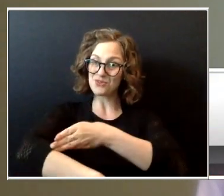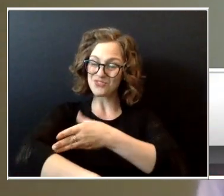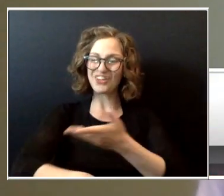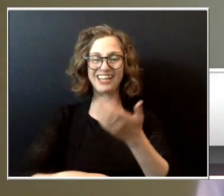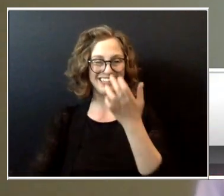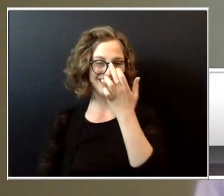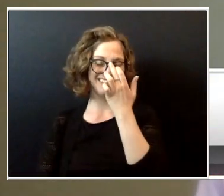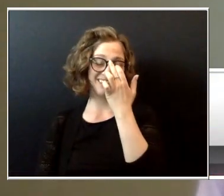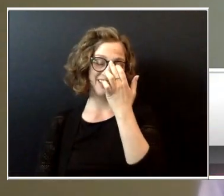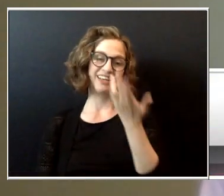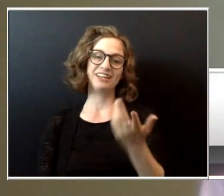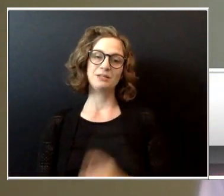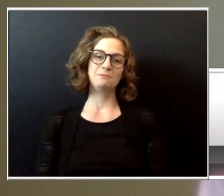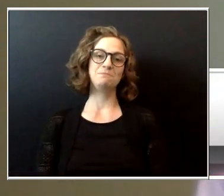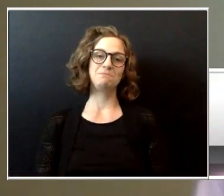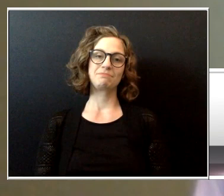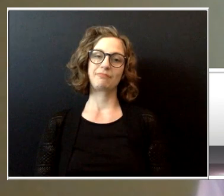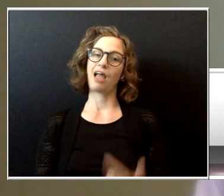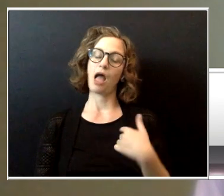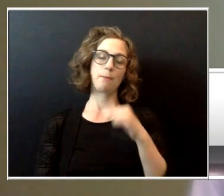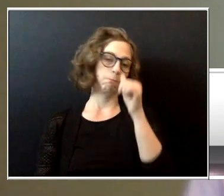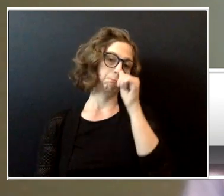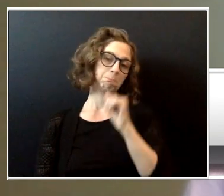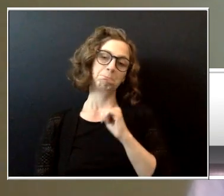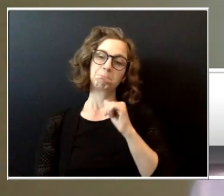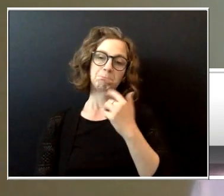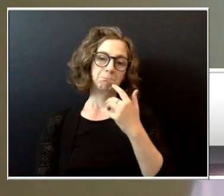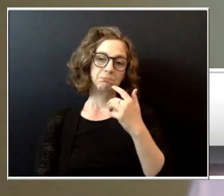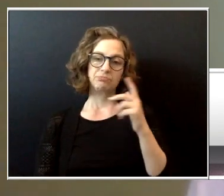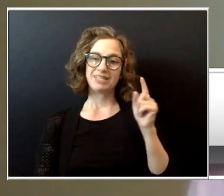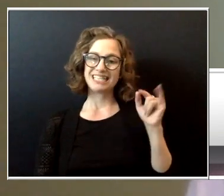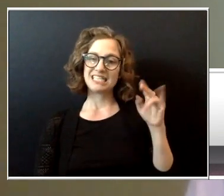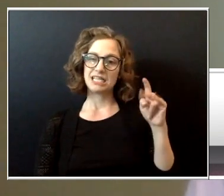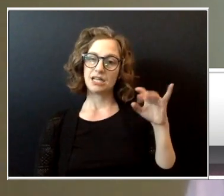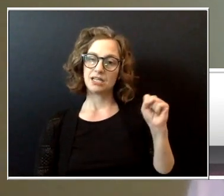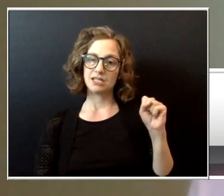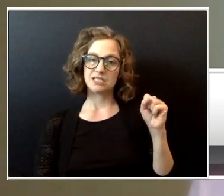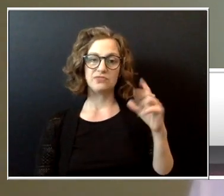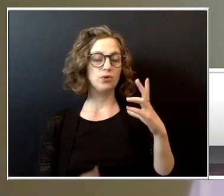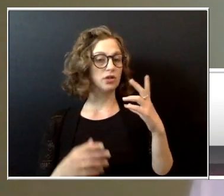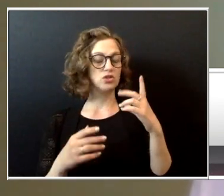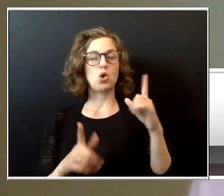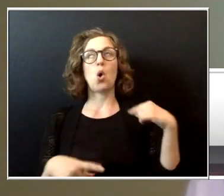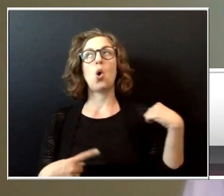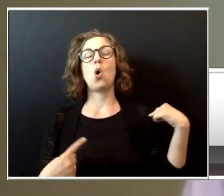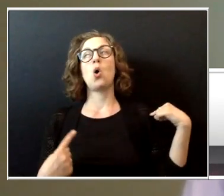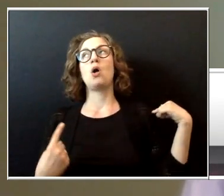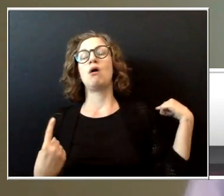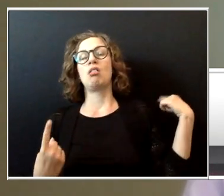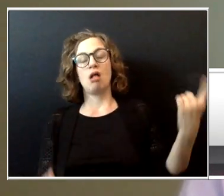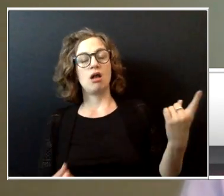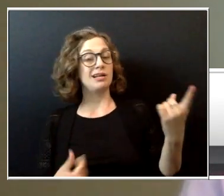It's just something I've been living with for so long. It's like part of you, and now